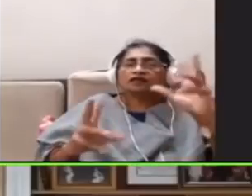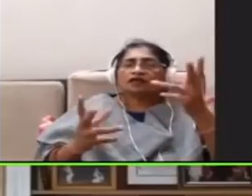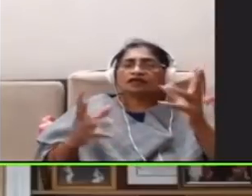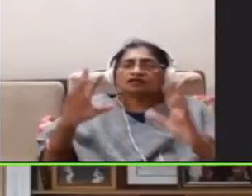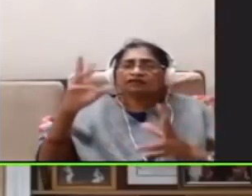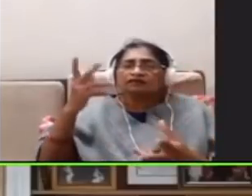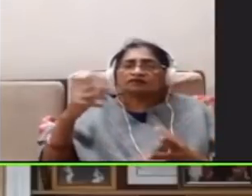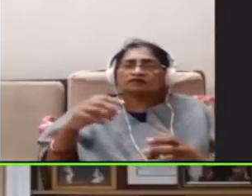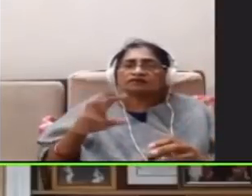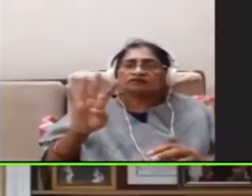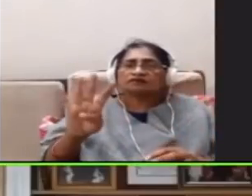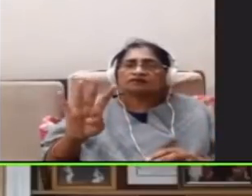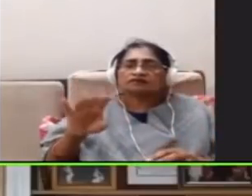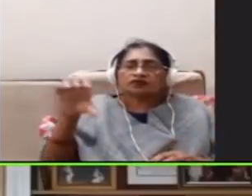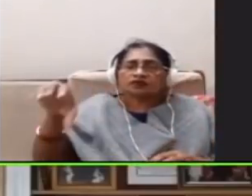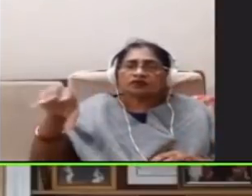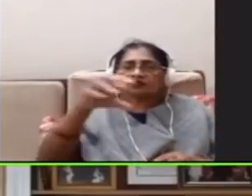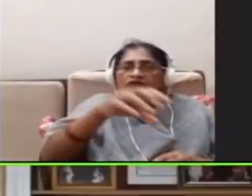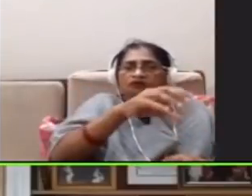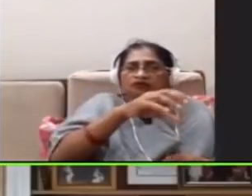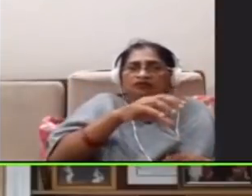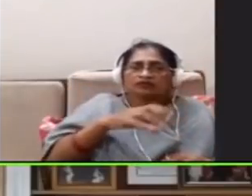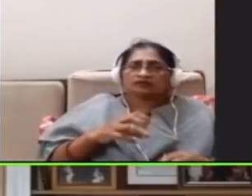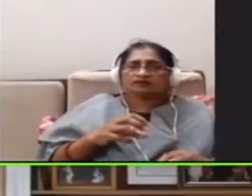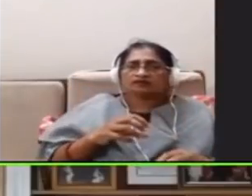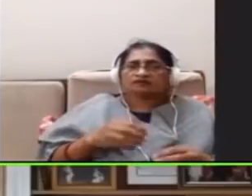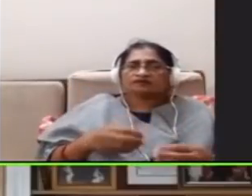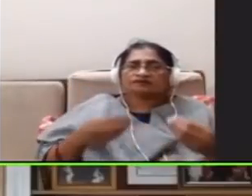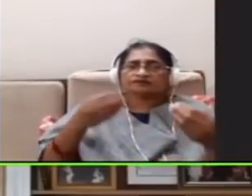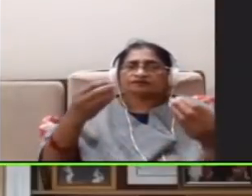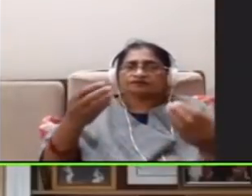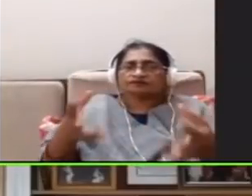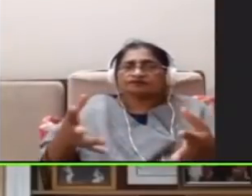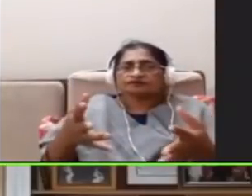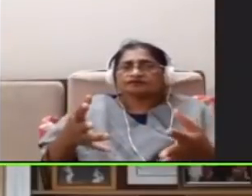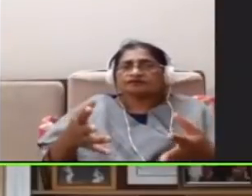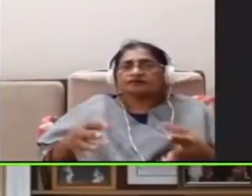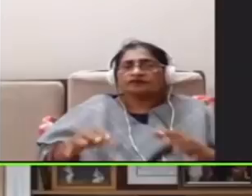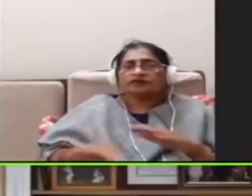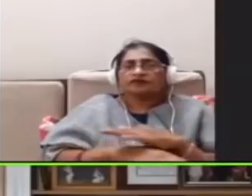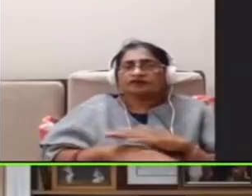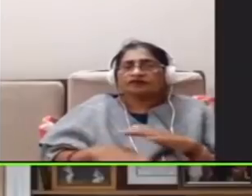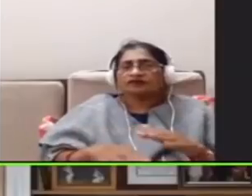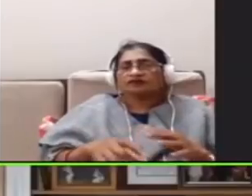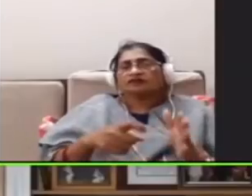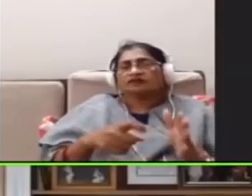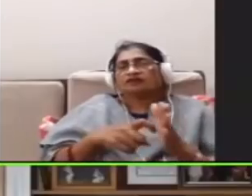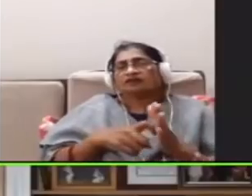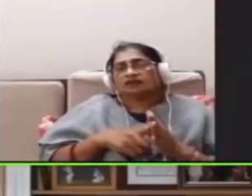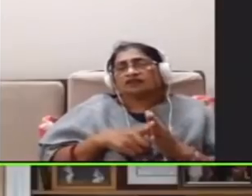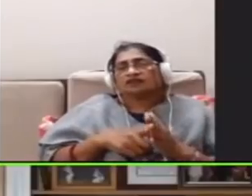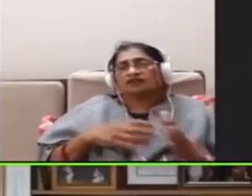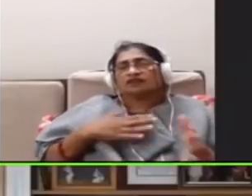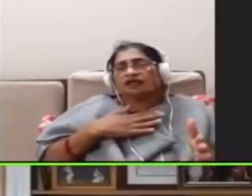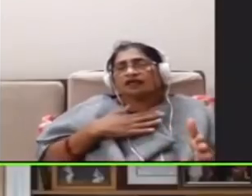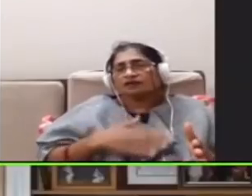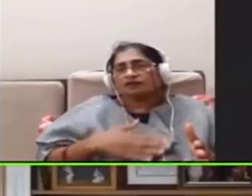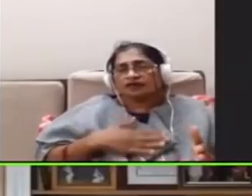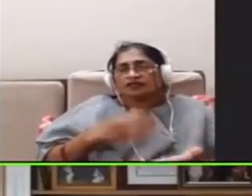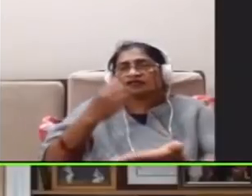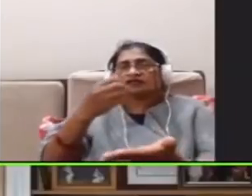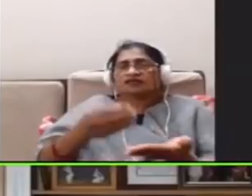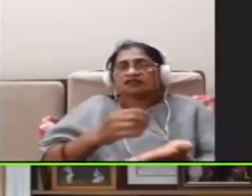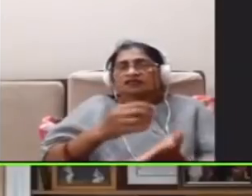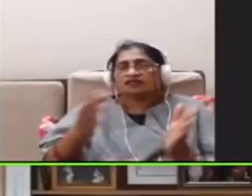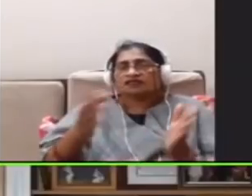locations here, and gave them all the facilities that they need, and the appreciation and the certifications and everything.